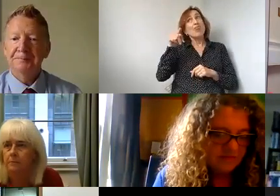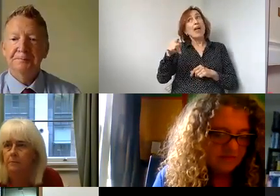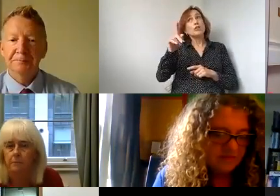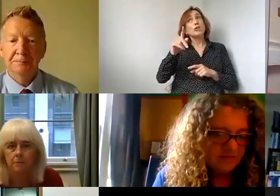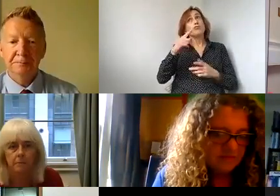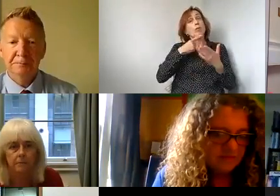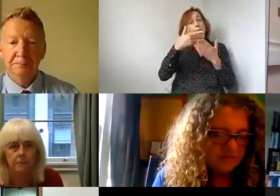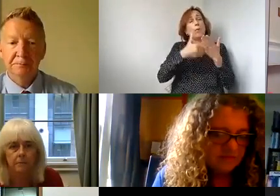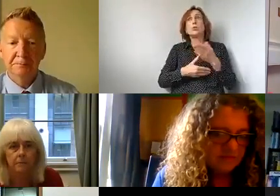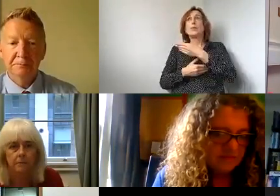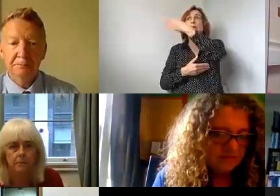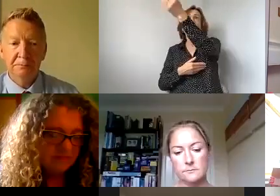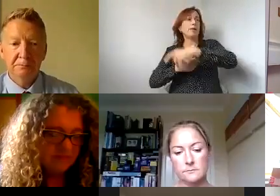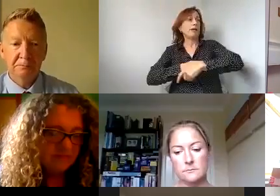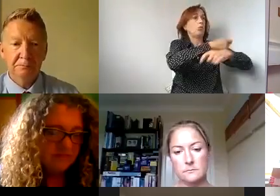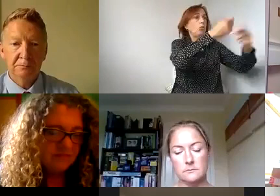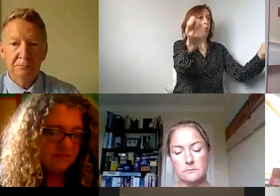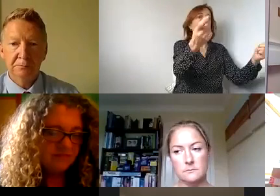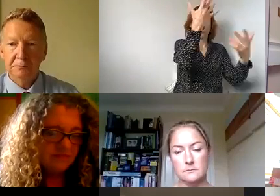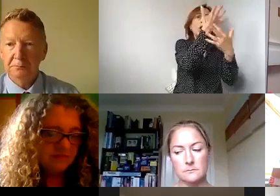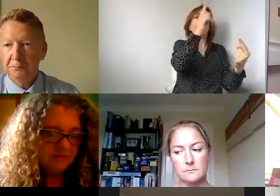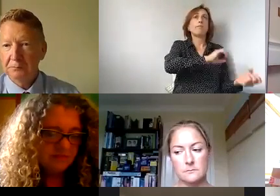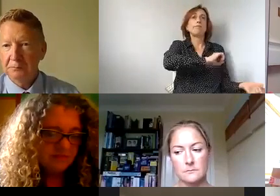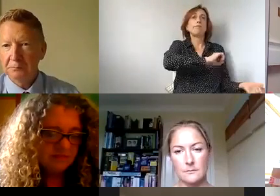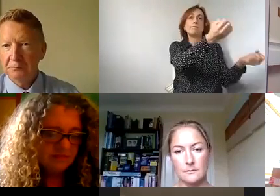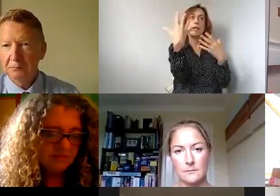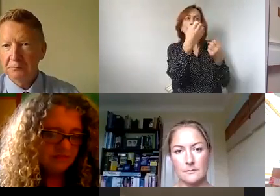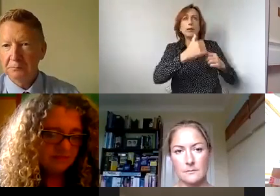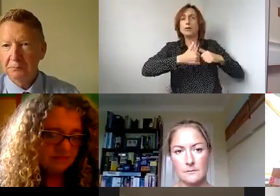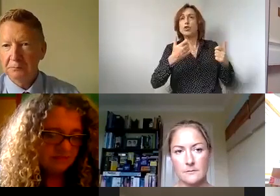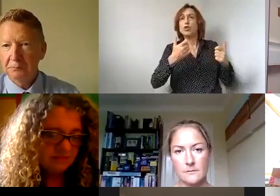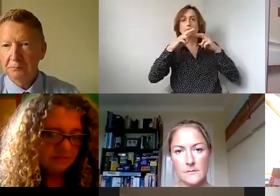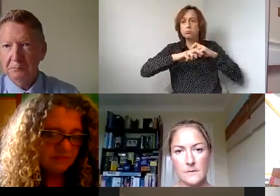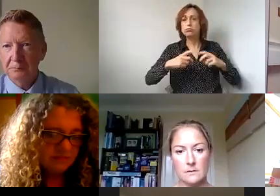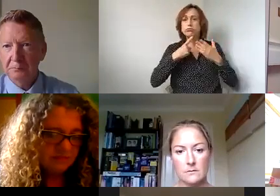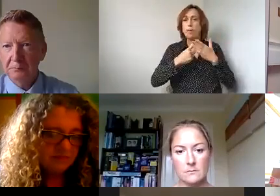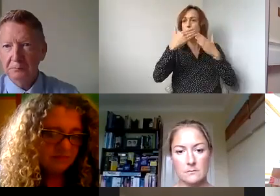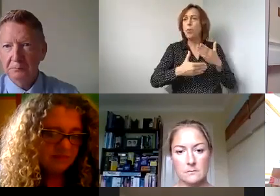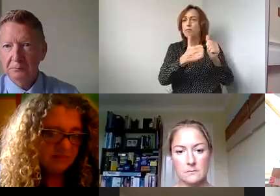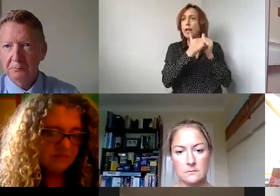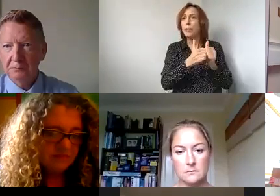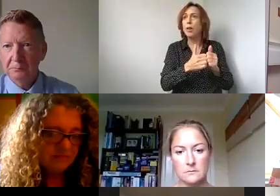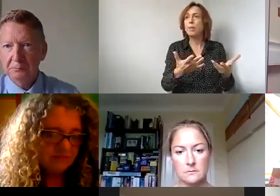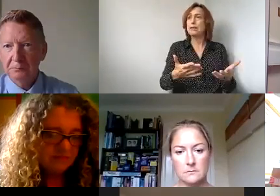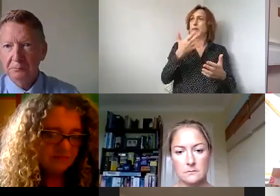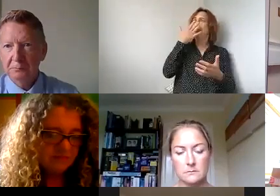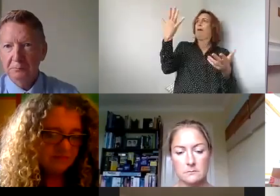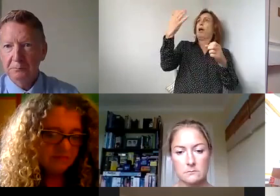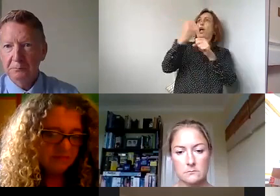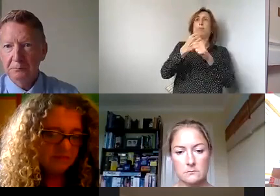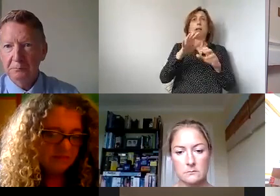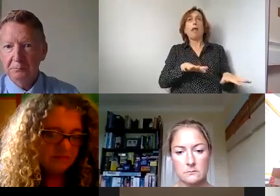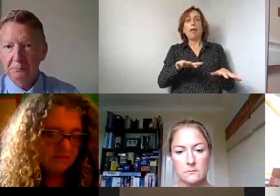country. And it just seems a terrible shame that the government, despite the crisis that we've been through, have